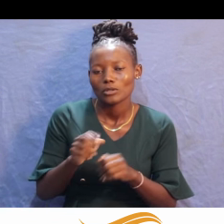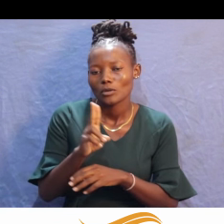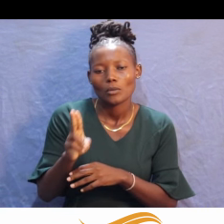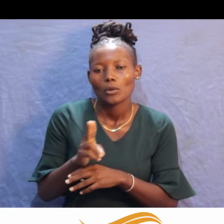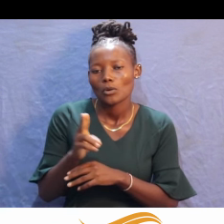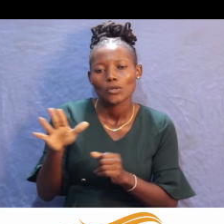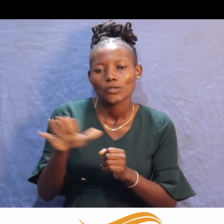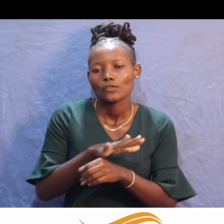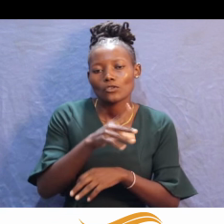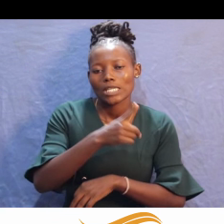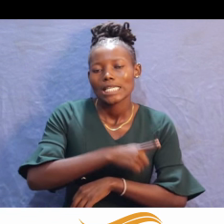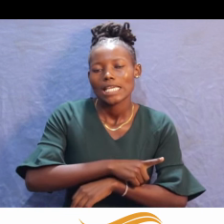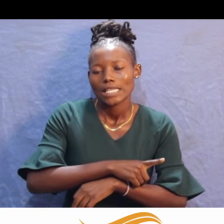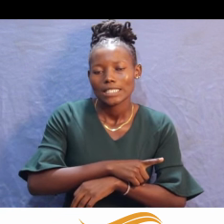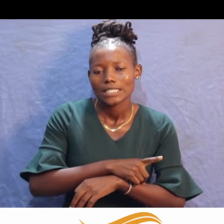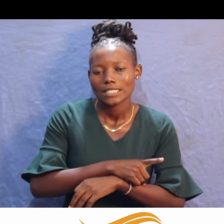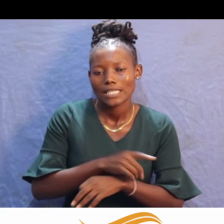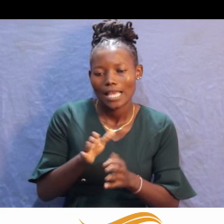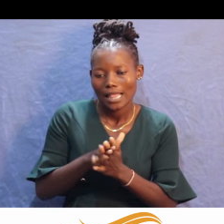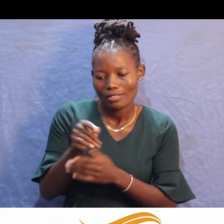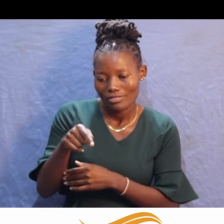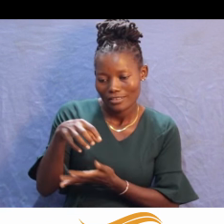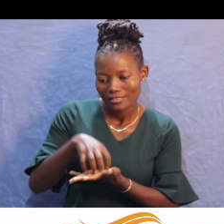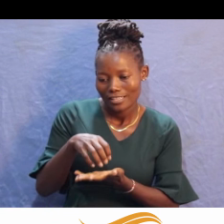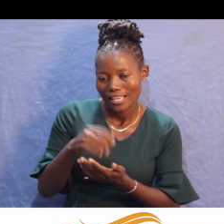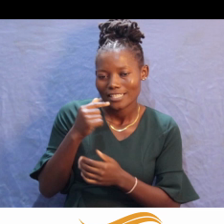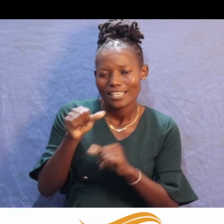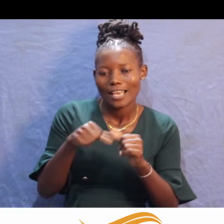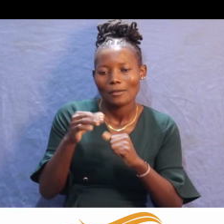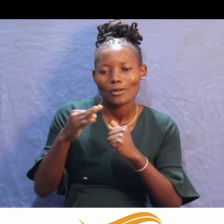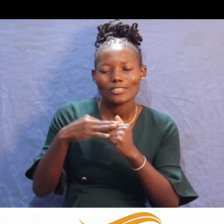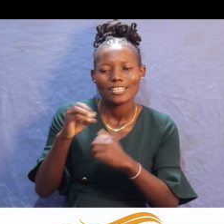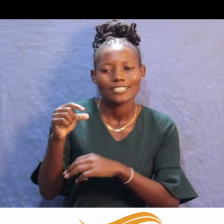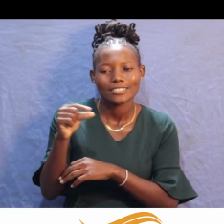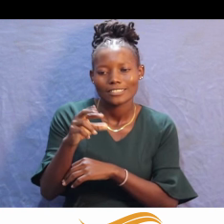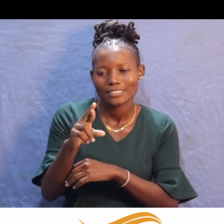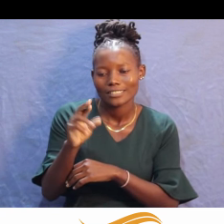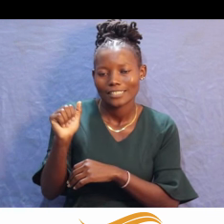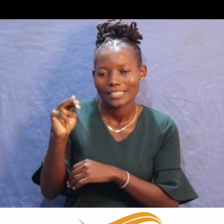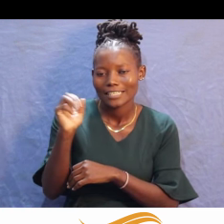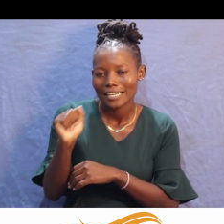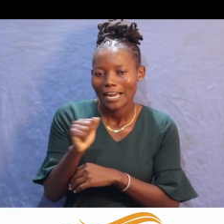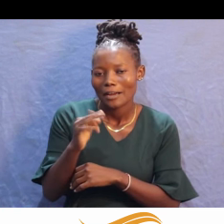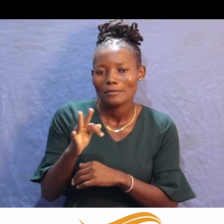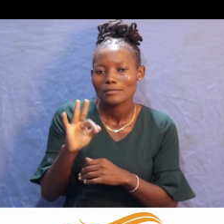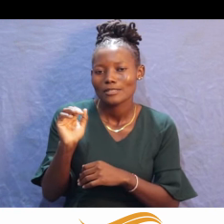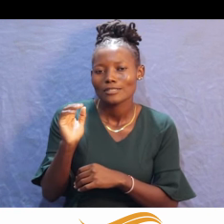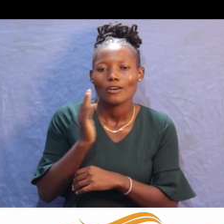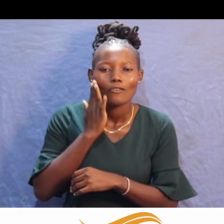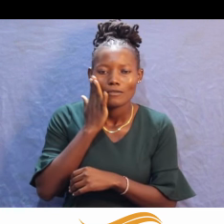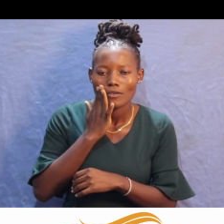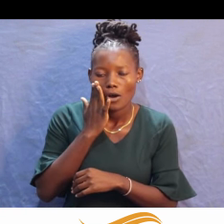day. And in this case, it has almost 80 grams of fat, and a healthy intake of